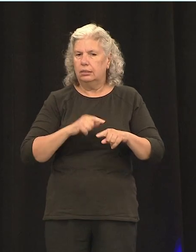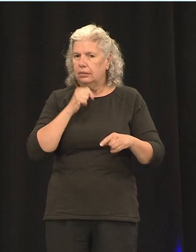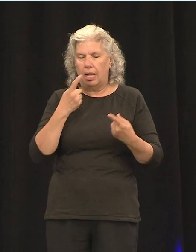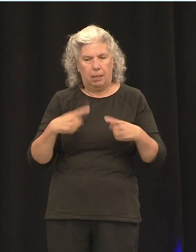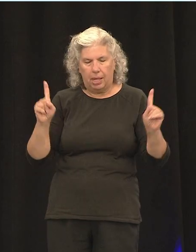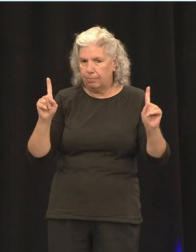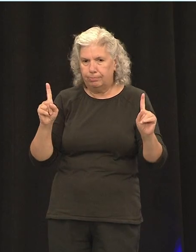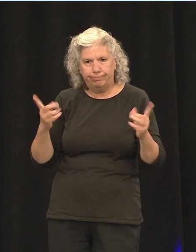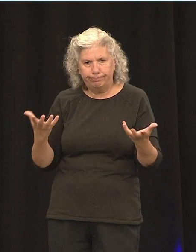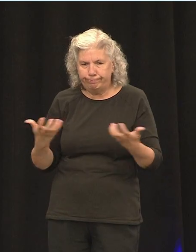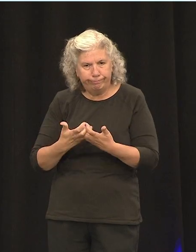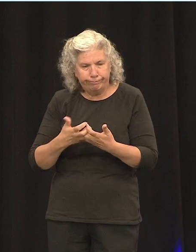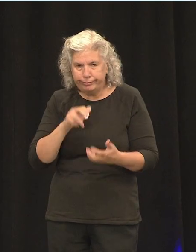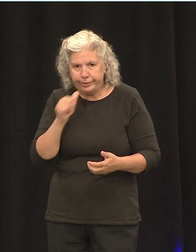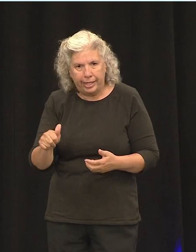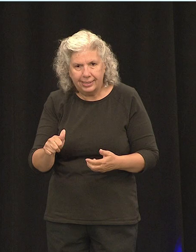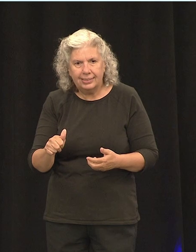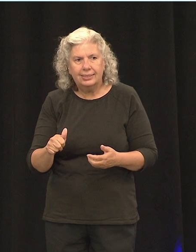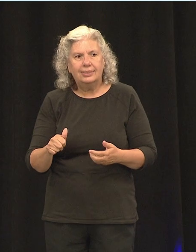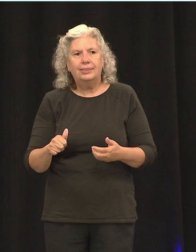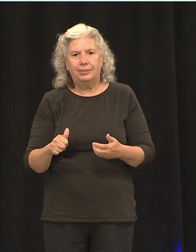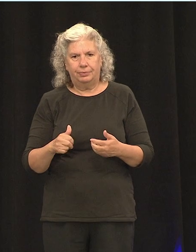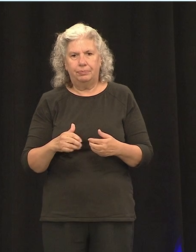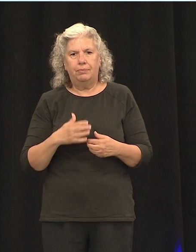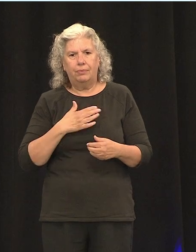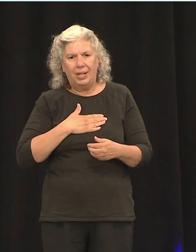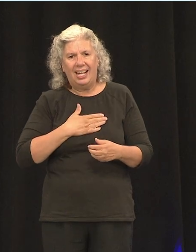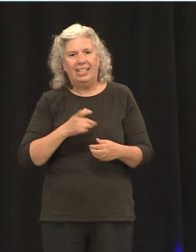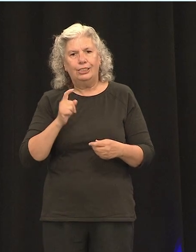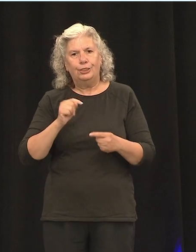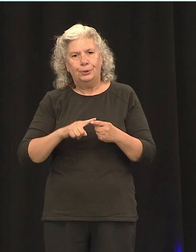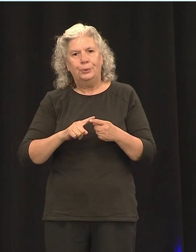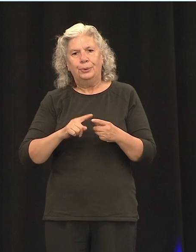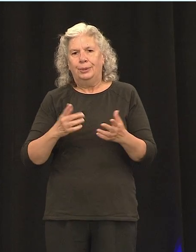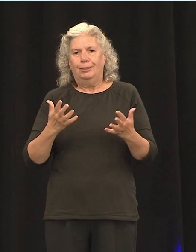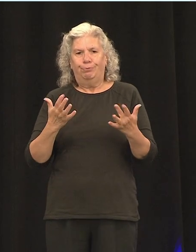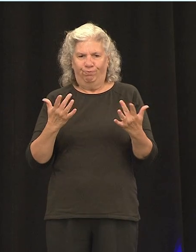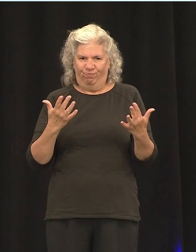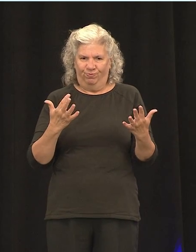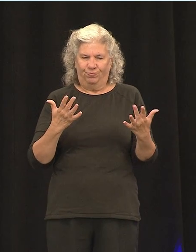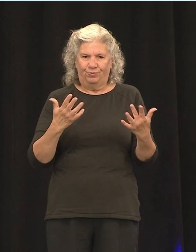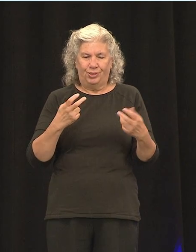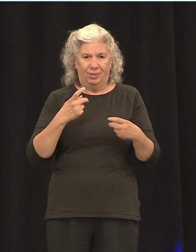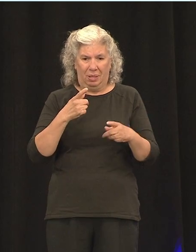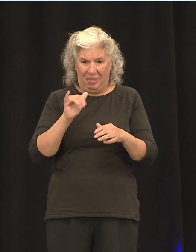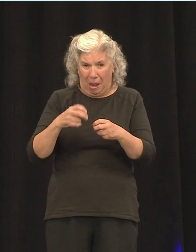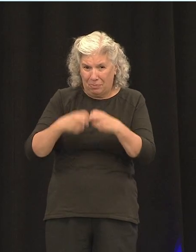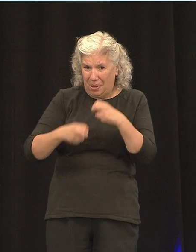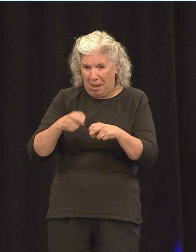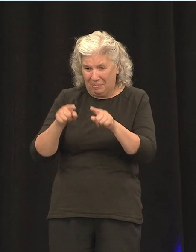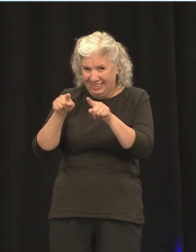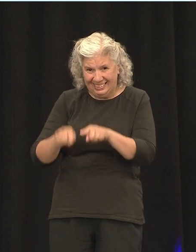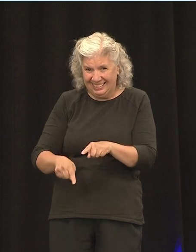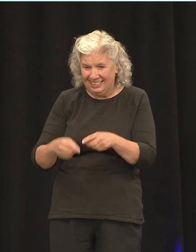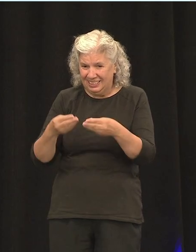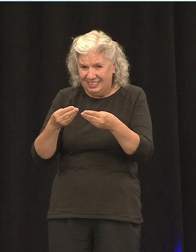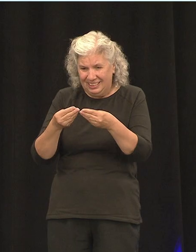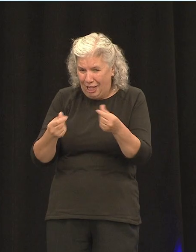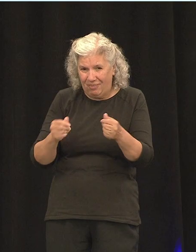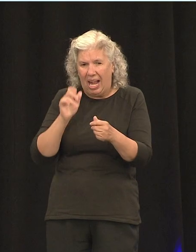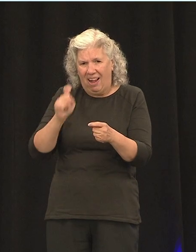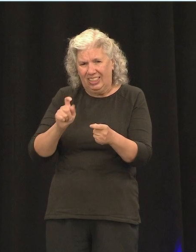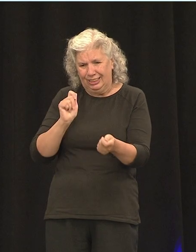really willing to problem solve, can constantly be flexible and make changes in what worked yesterday in order to make sure